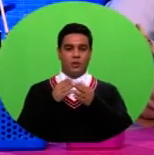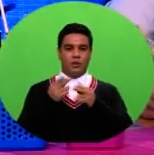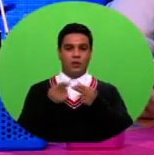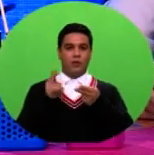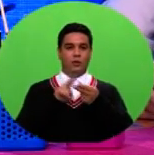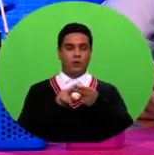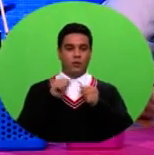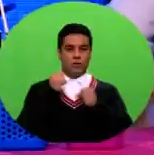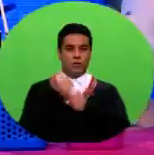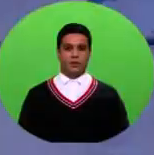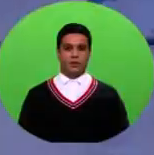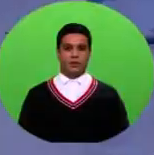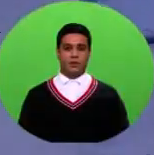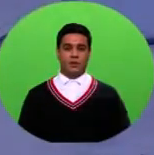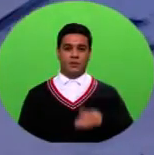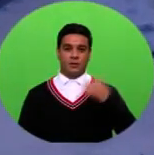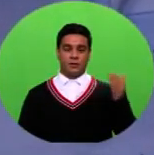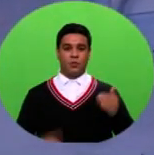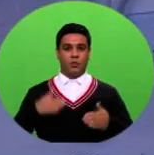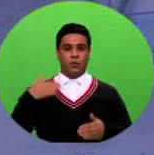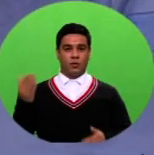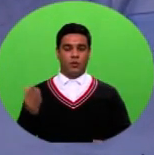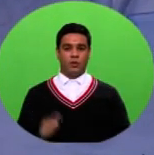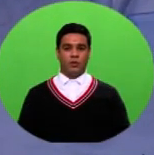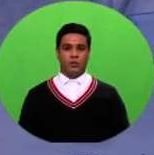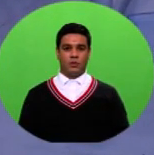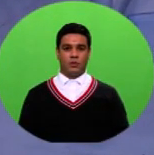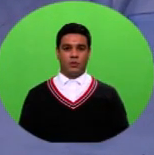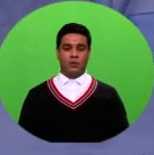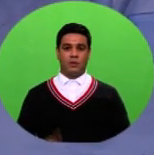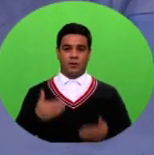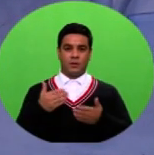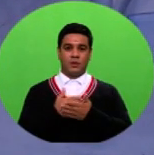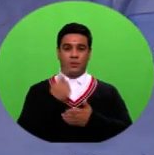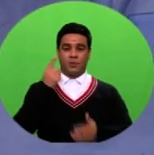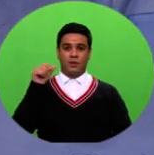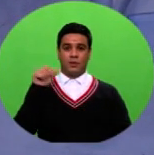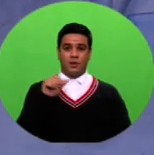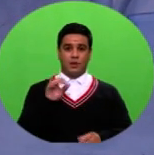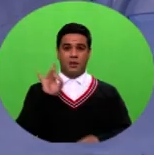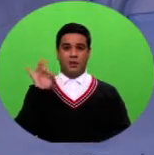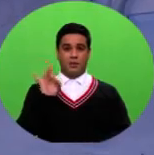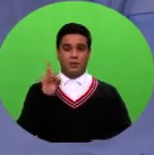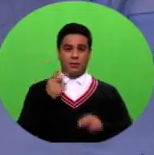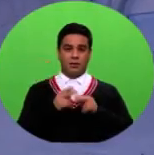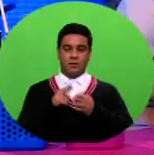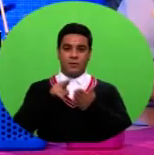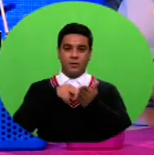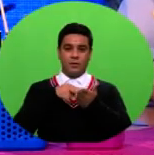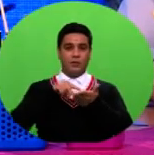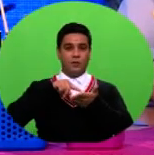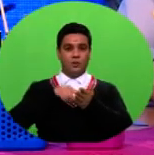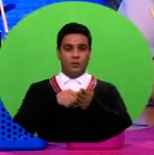uchun o'ng tarafdan yana 1.5 o'lchovda yelimlash